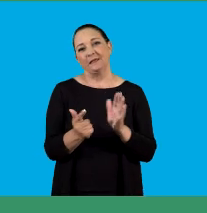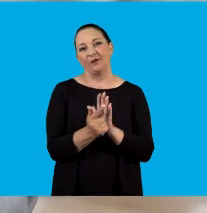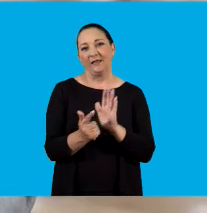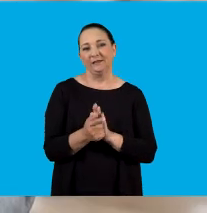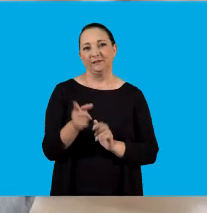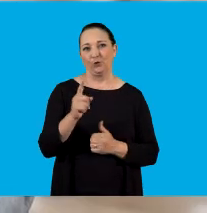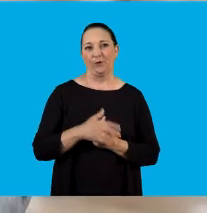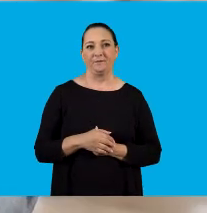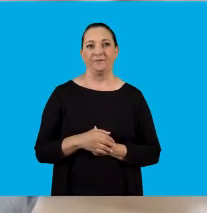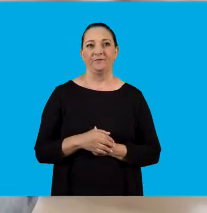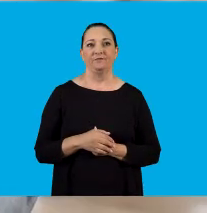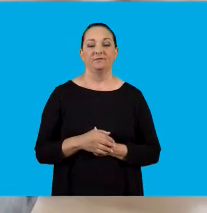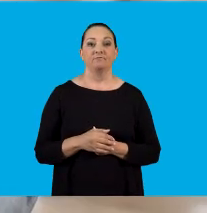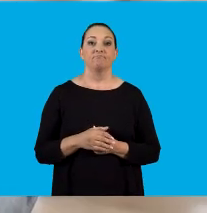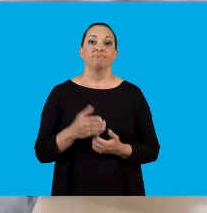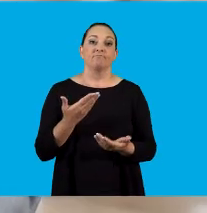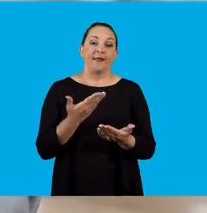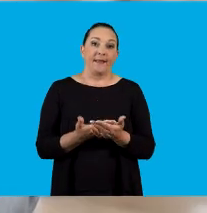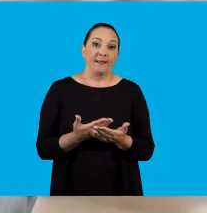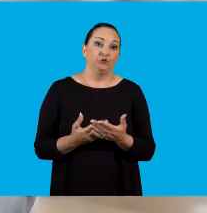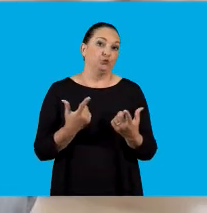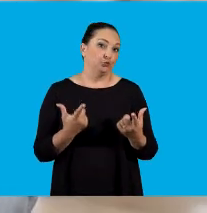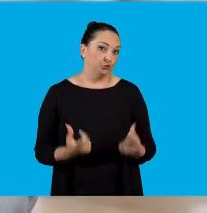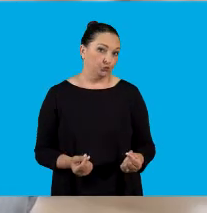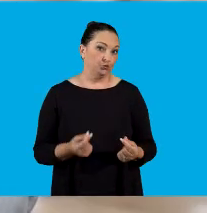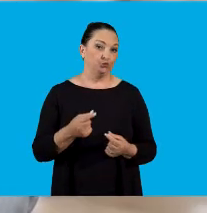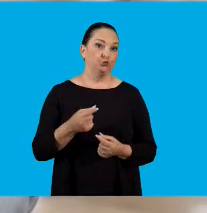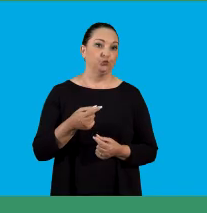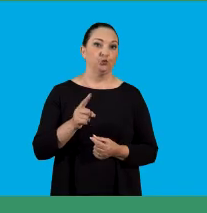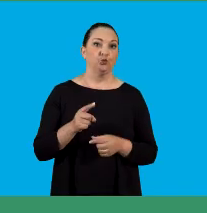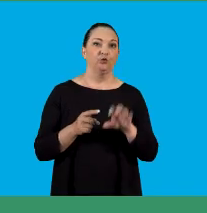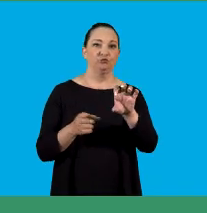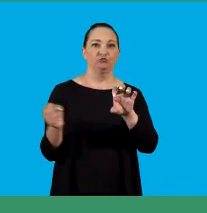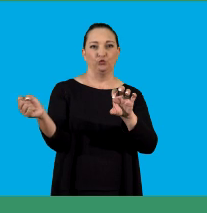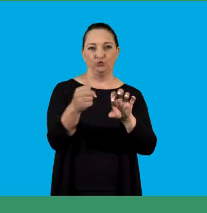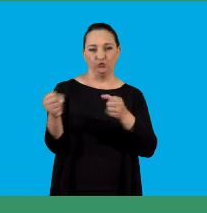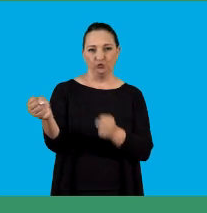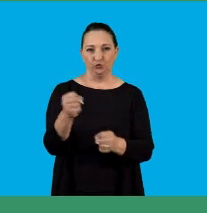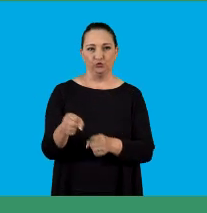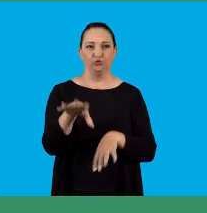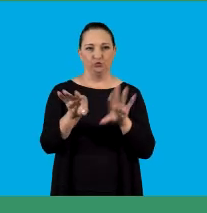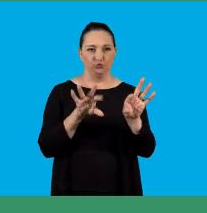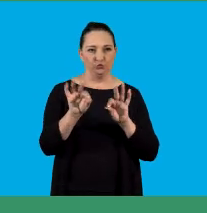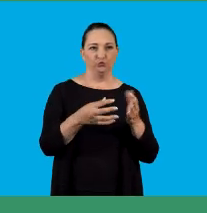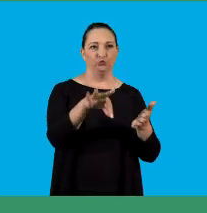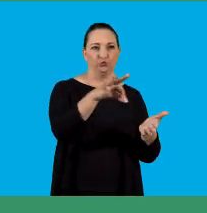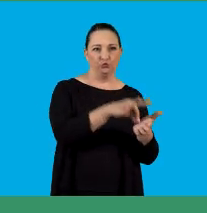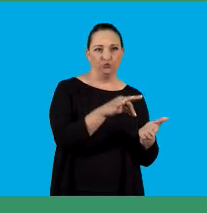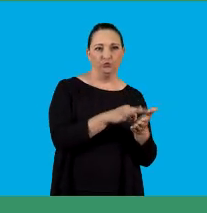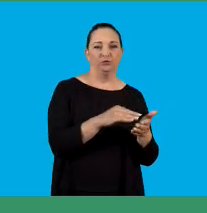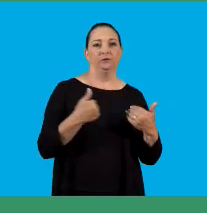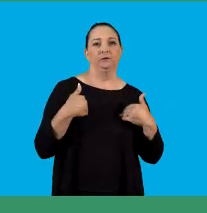lesson. You are expected to at least be able or know about recruitment, selection, contracts, and